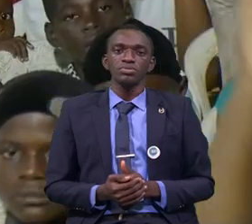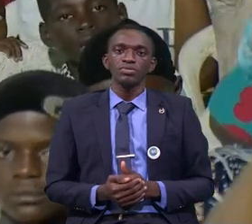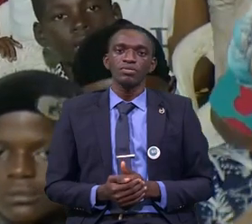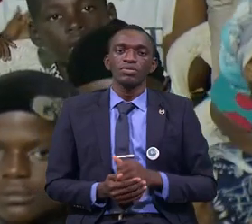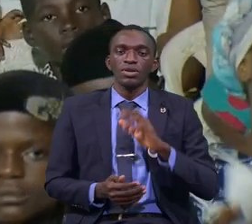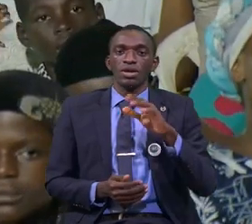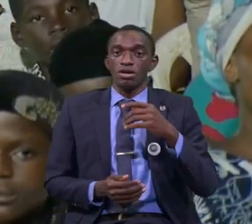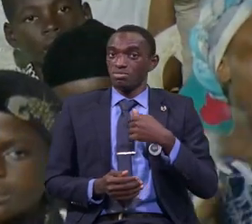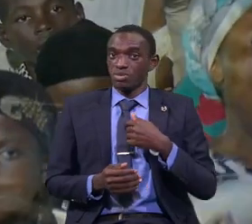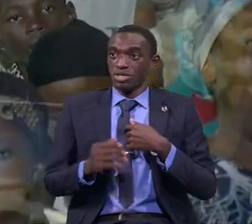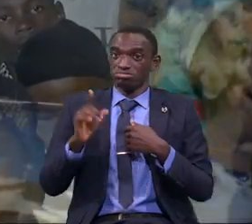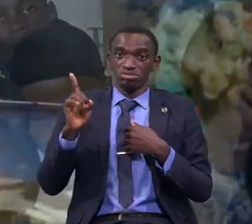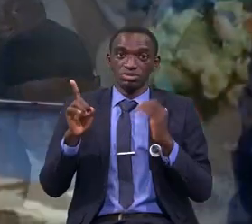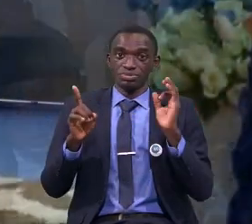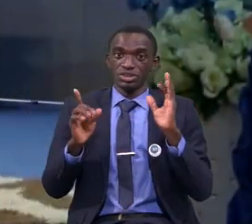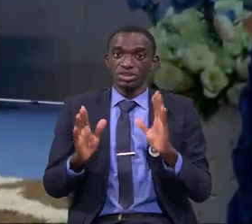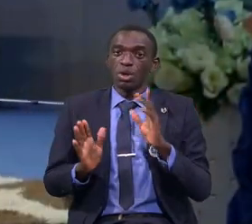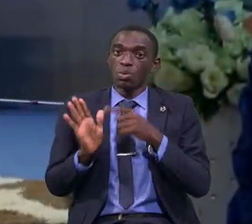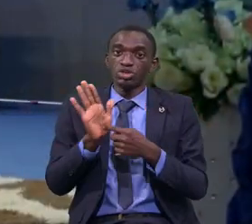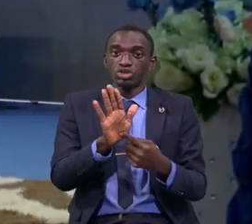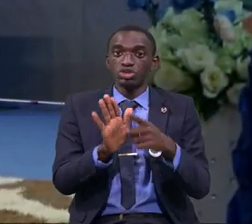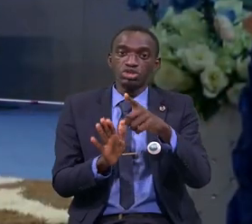I'm going to show you one verse in Isaiah.